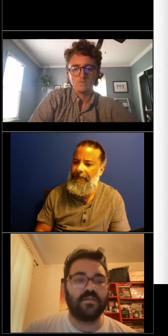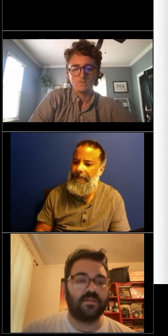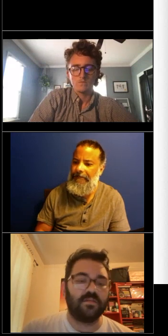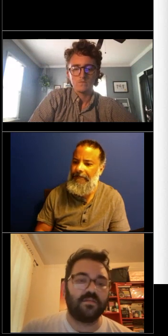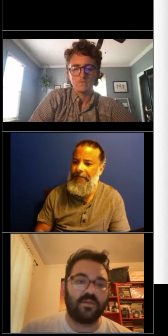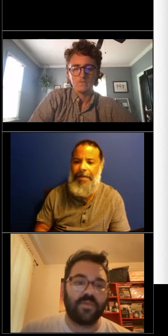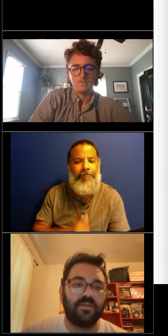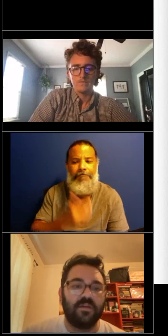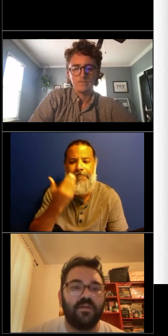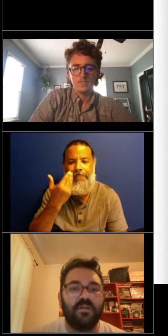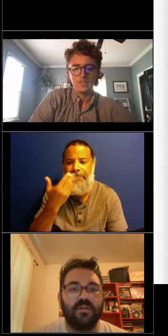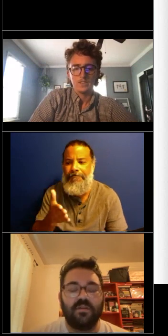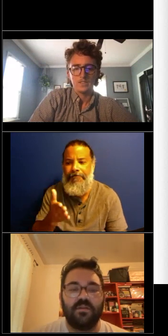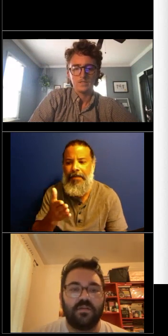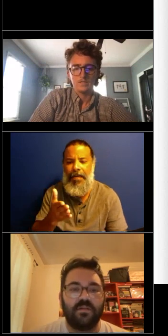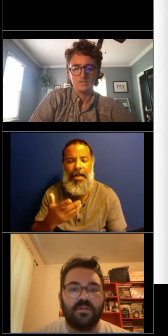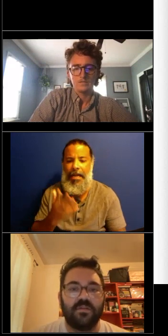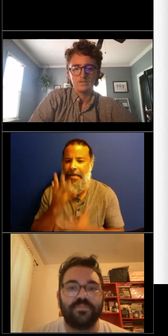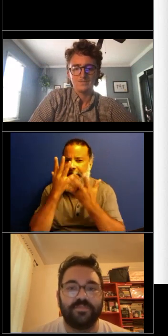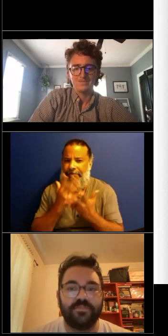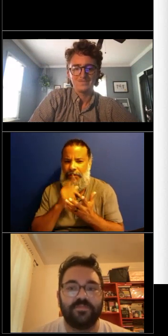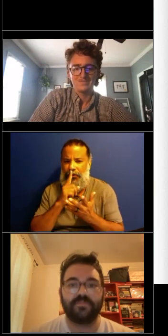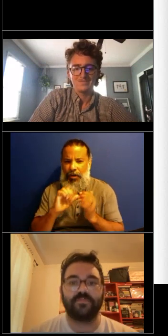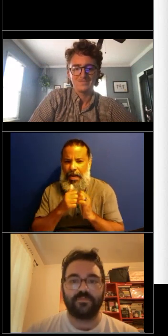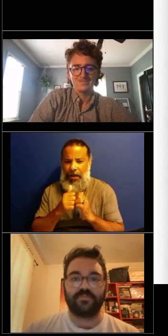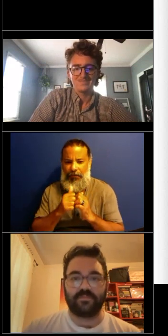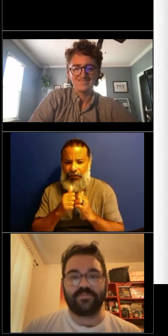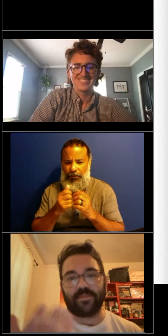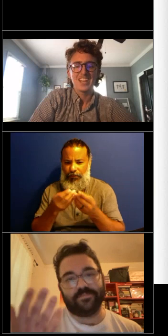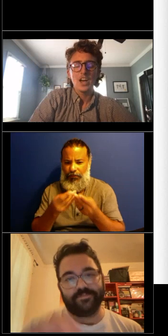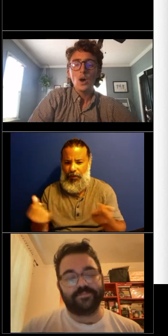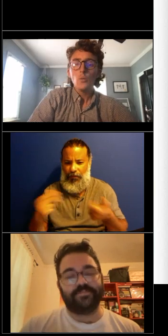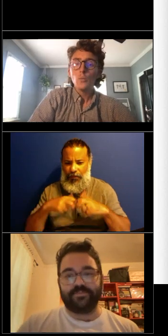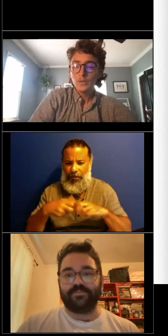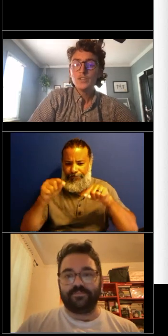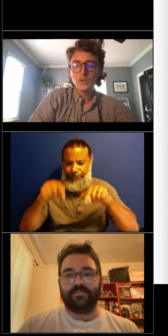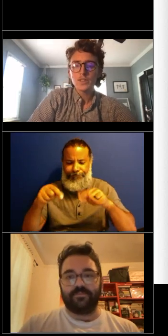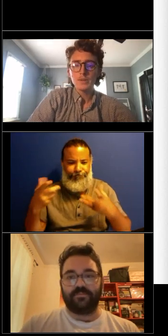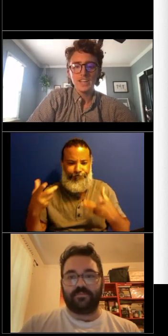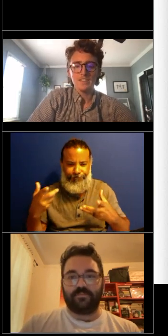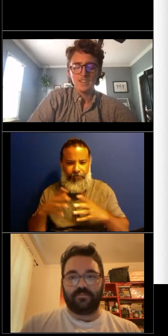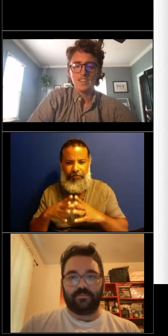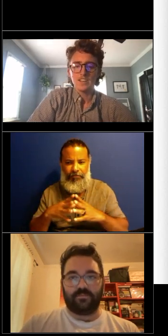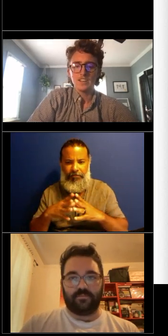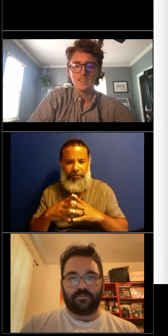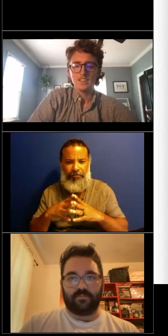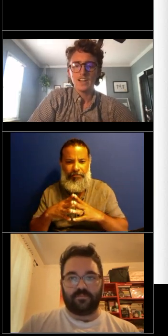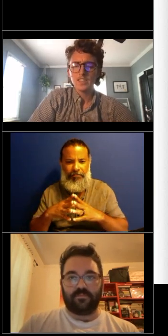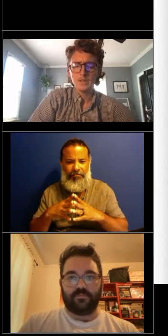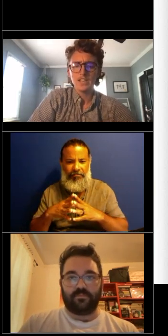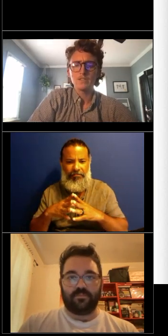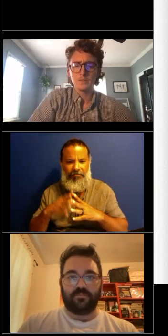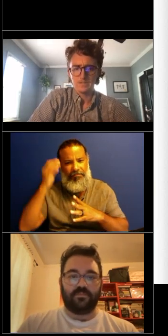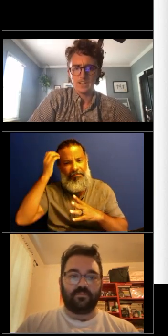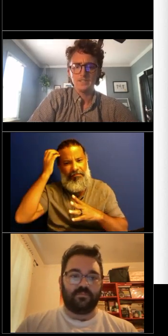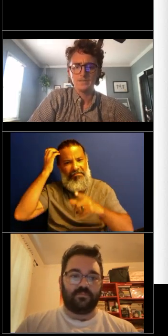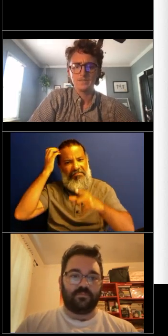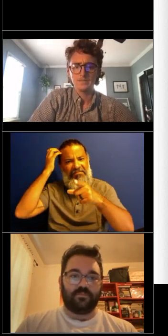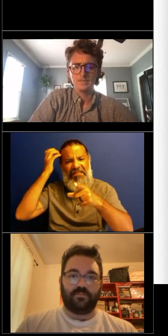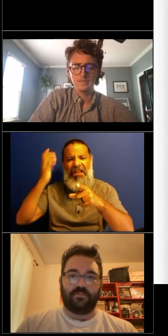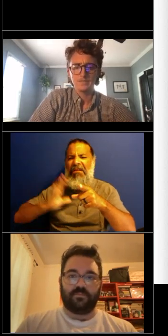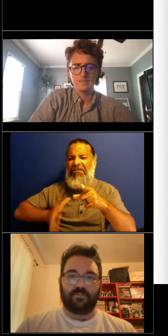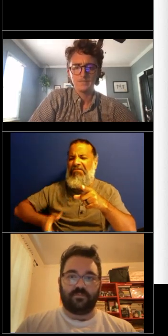I'm Okay. unfortunately not sure how to troubleshoot this. Like Why don't we just yeah, it's I think the PDF will be